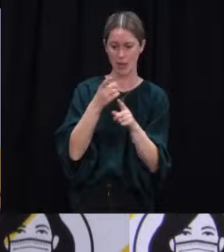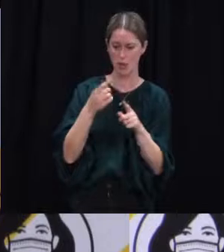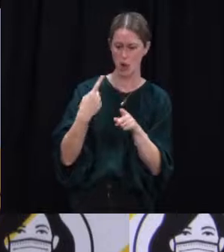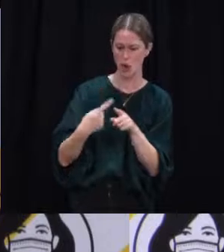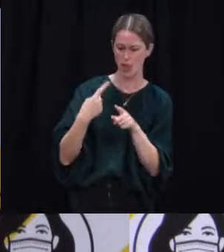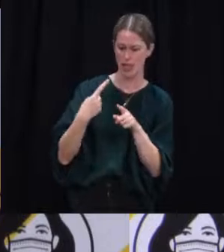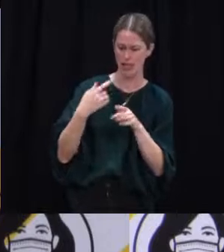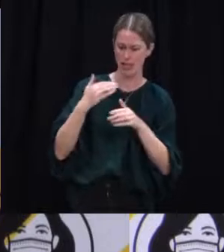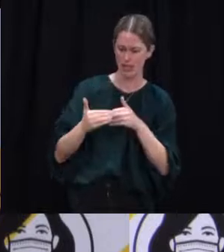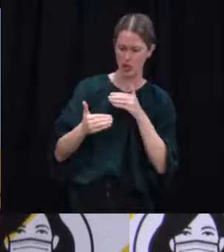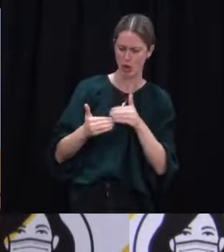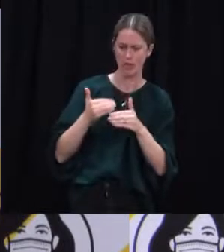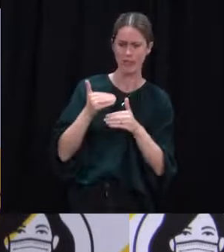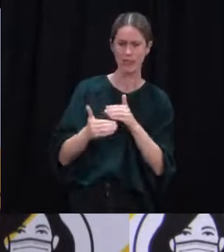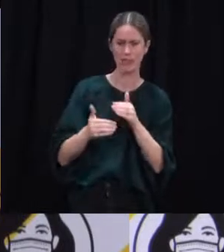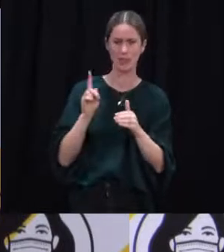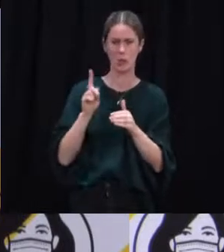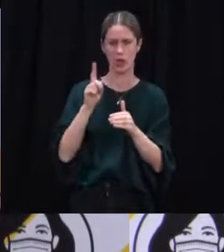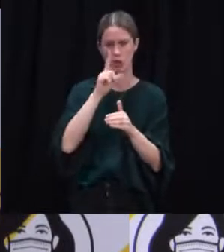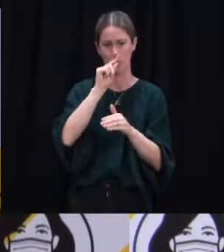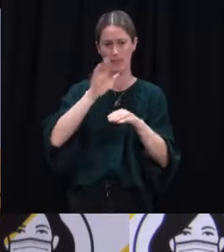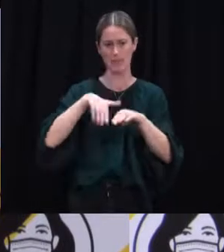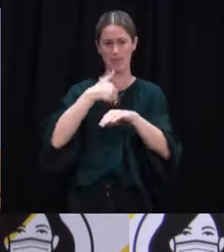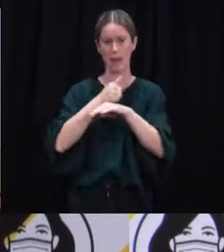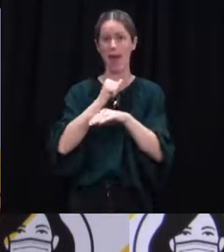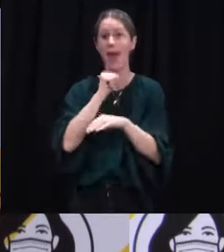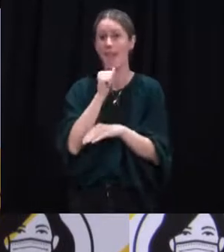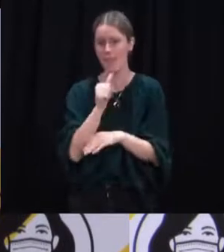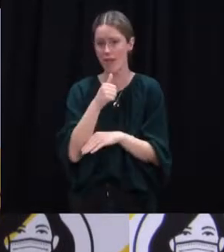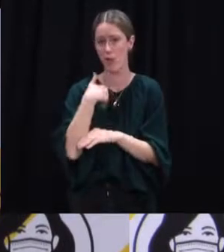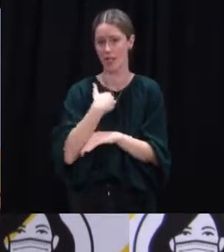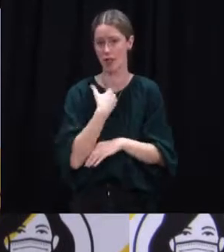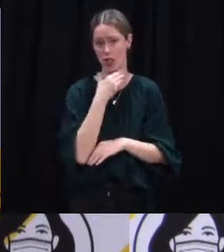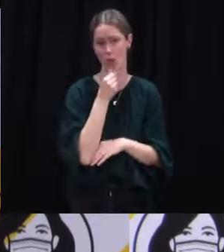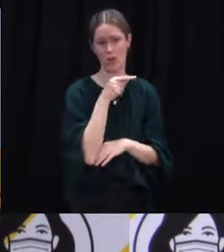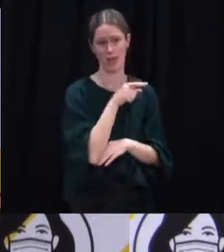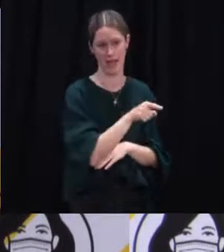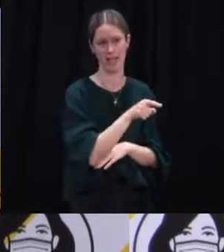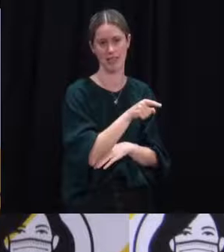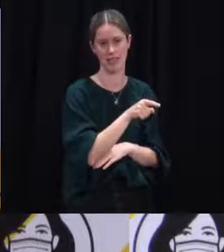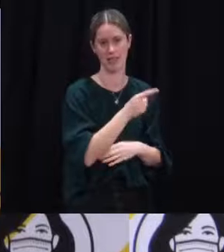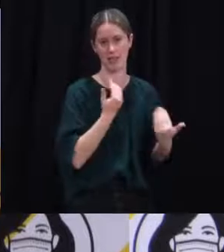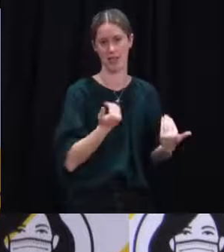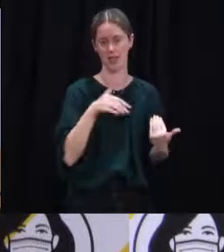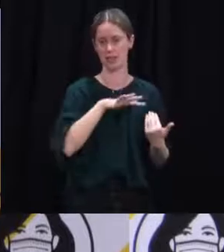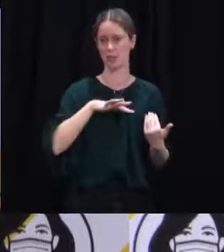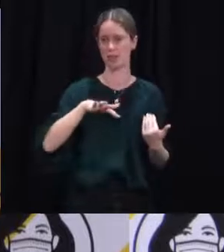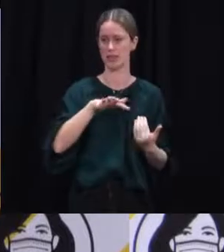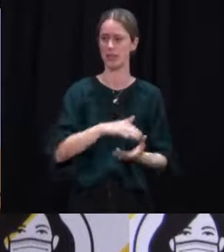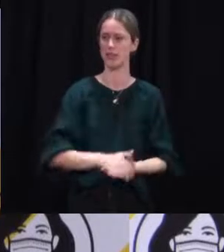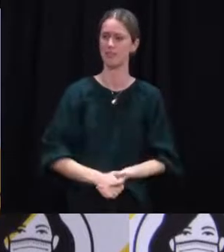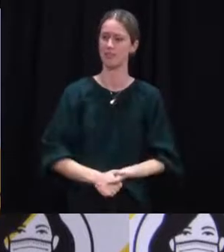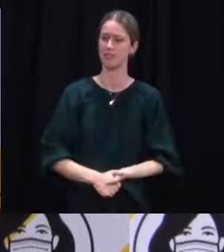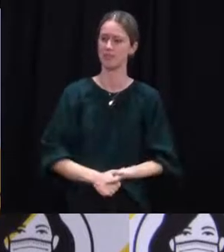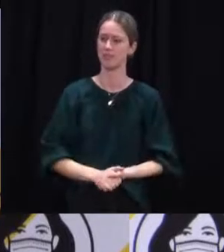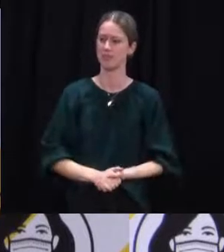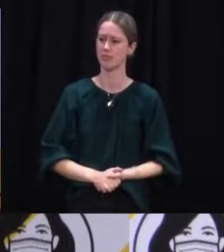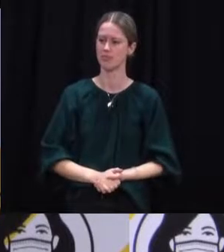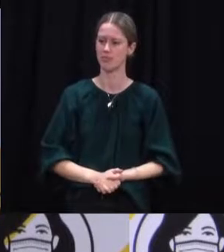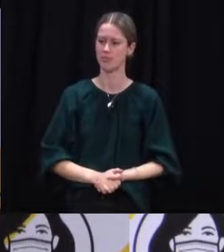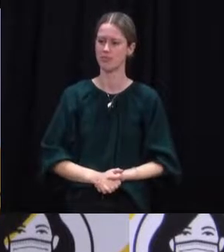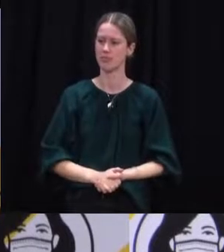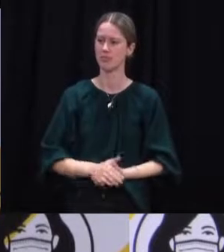one private provider of saliva testing, and I had asked them to progress those urgently to see what could be got in place